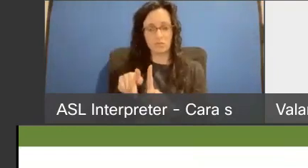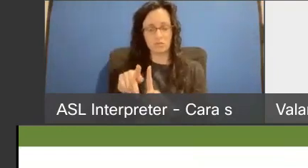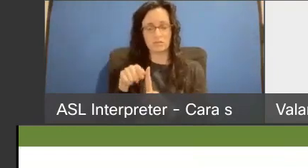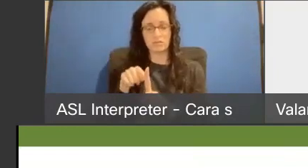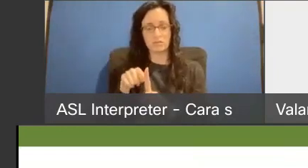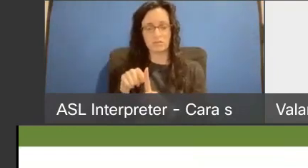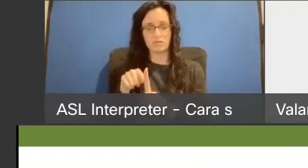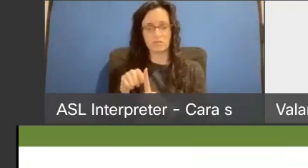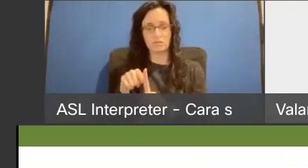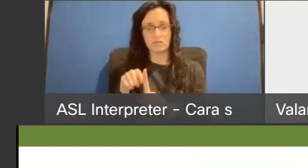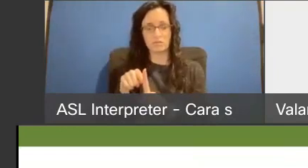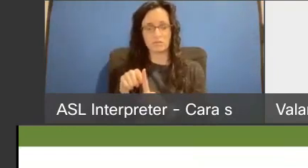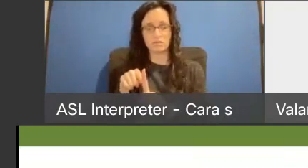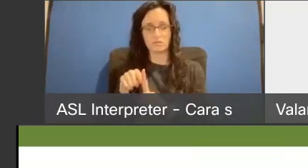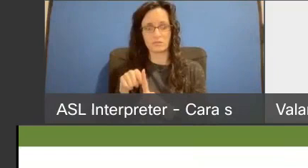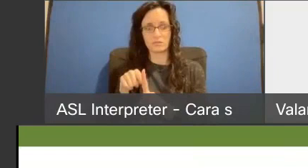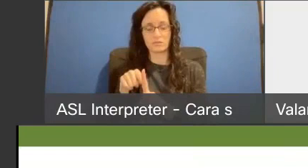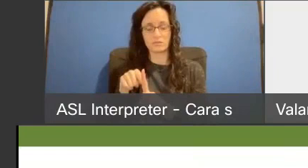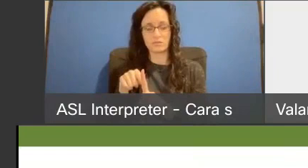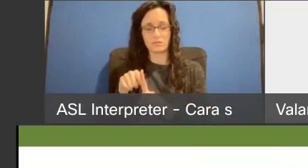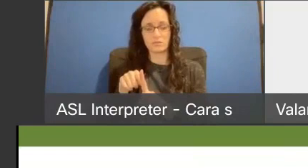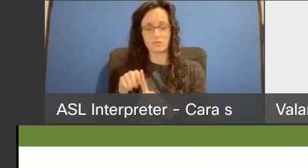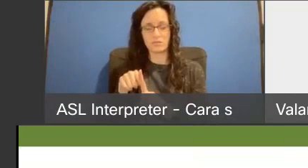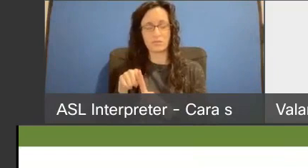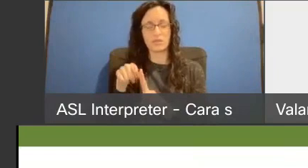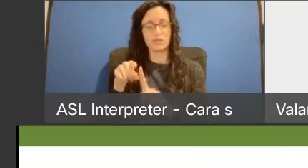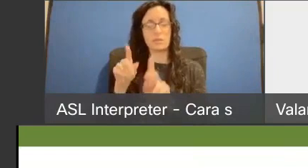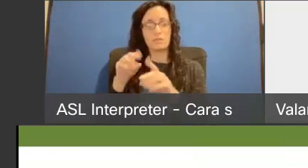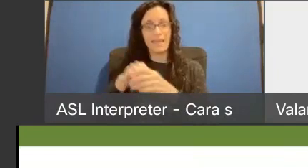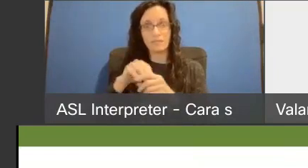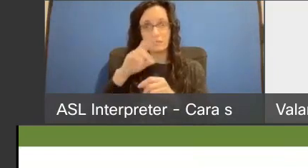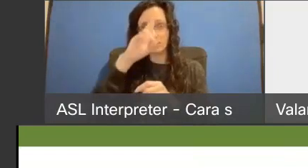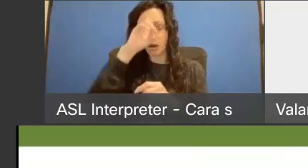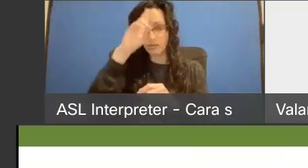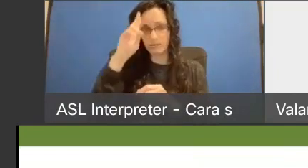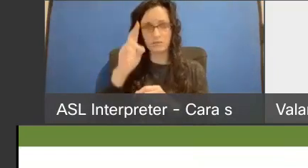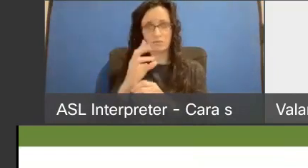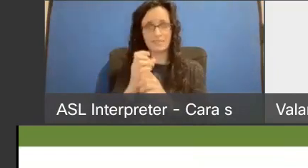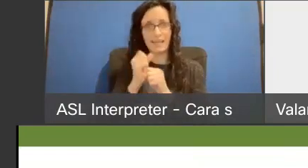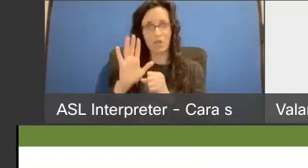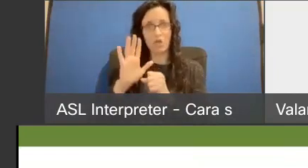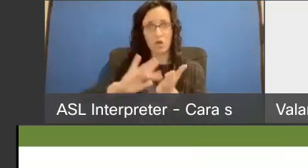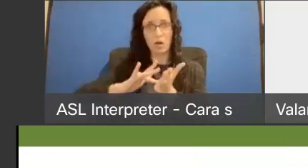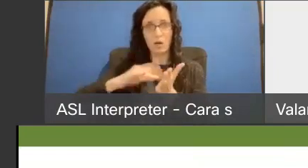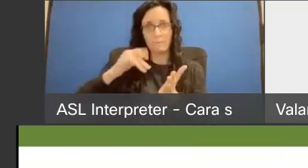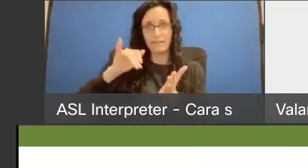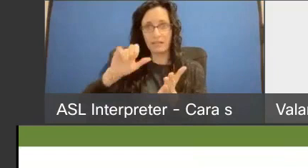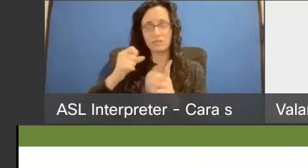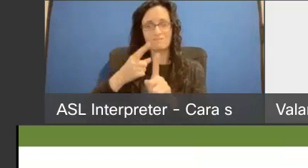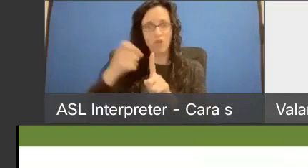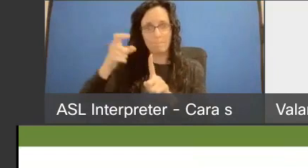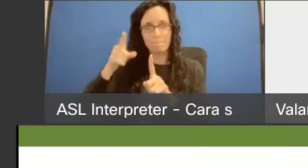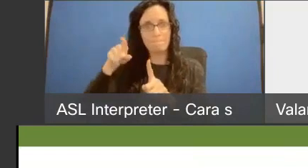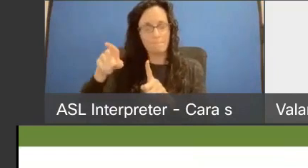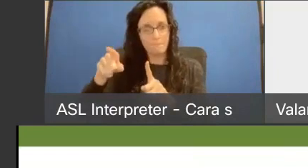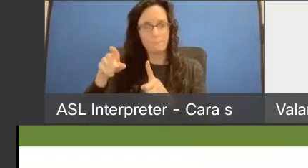has to be spread out over time, because like if she's getting her pills counted, she can only collect them so quickly. So the attempt, I